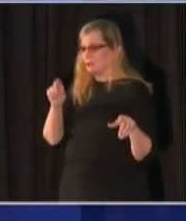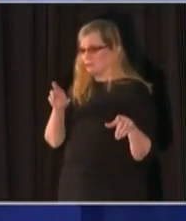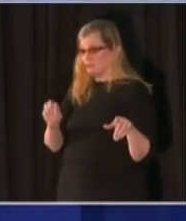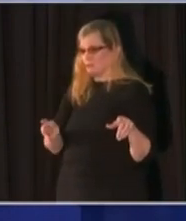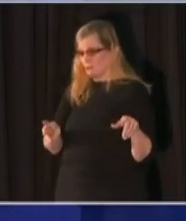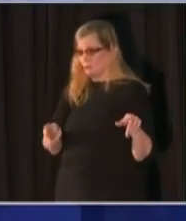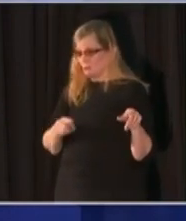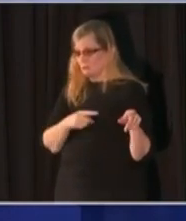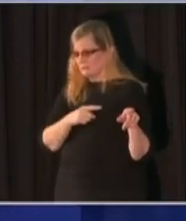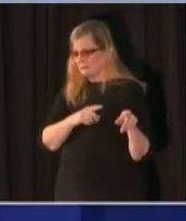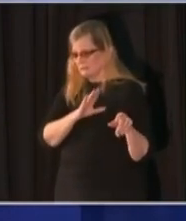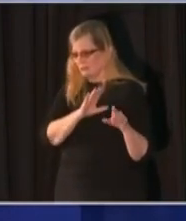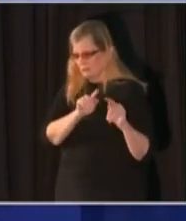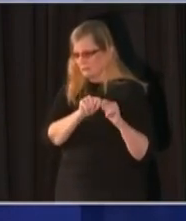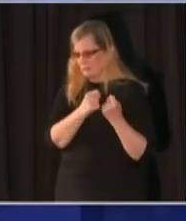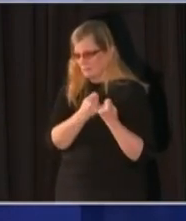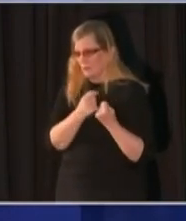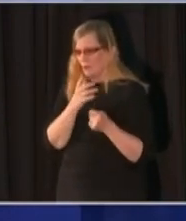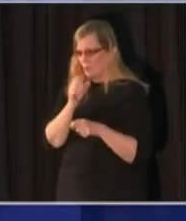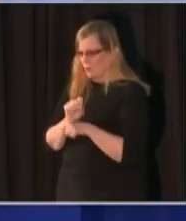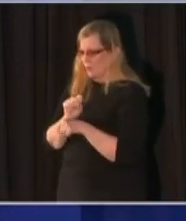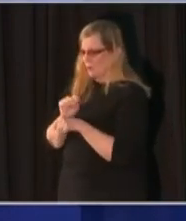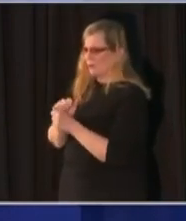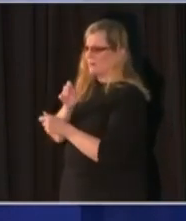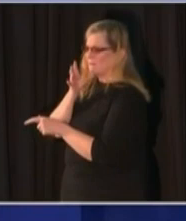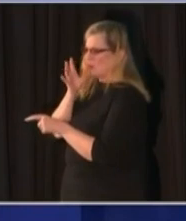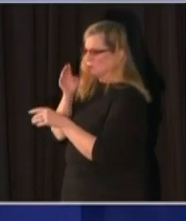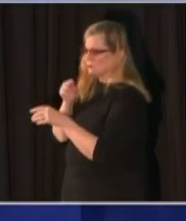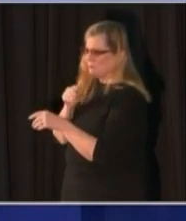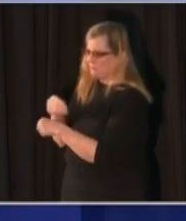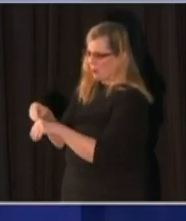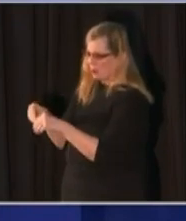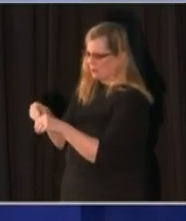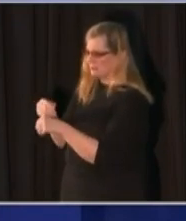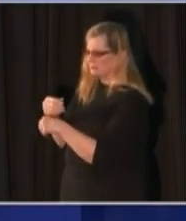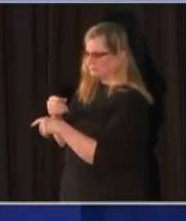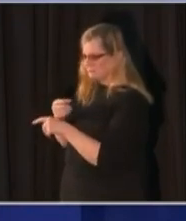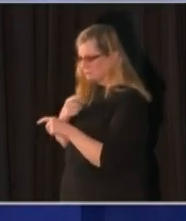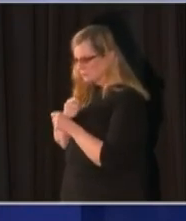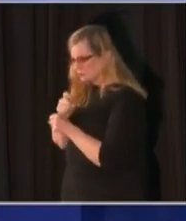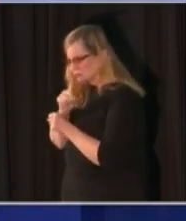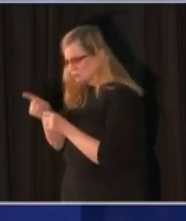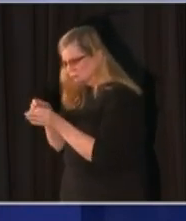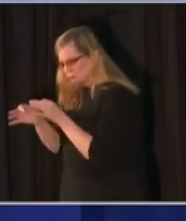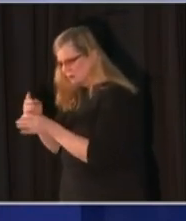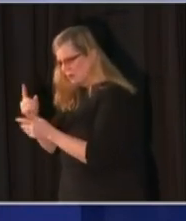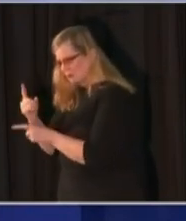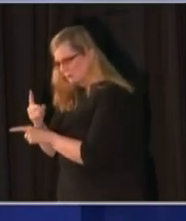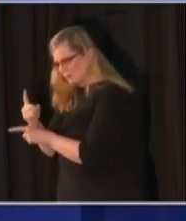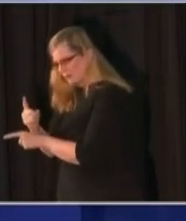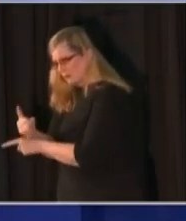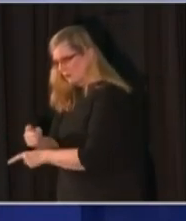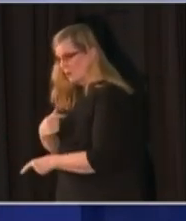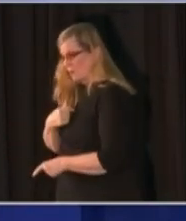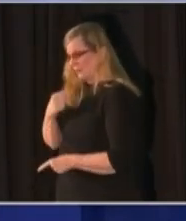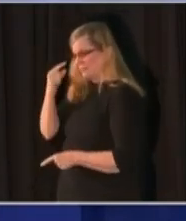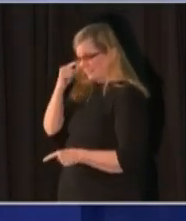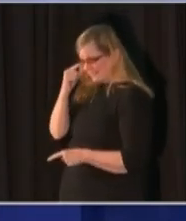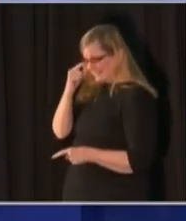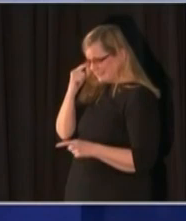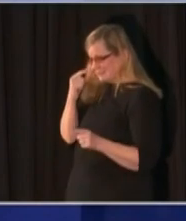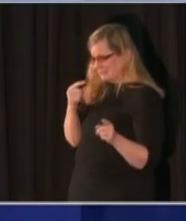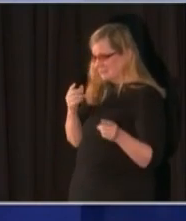all week so that they can understand our expectations and get ready. We think some of the